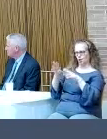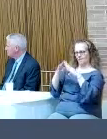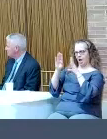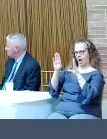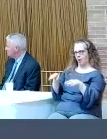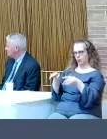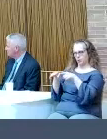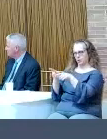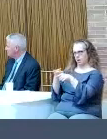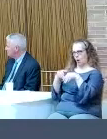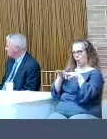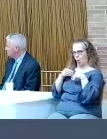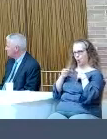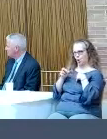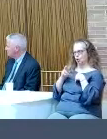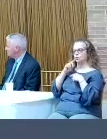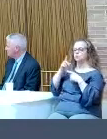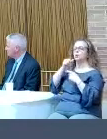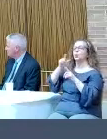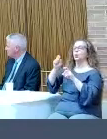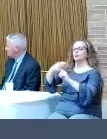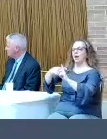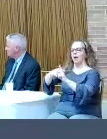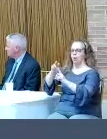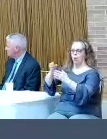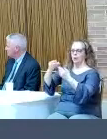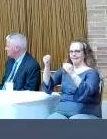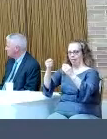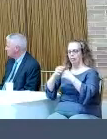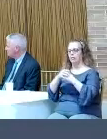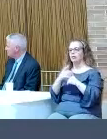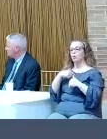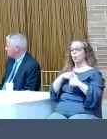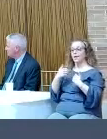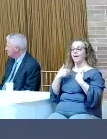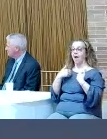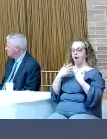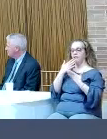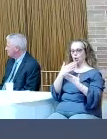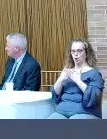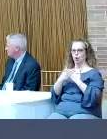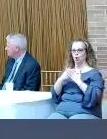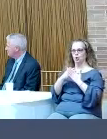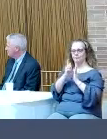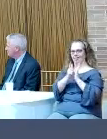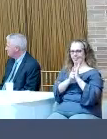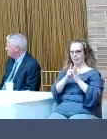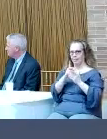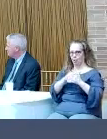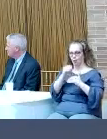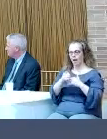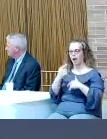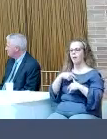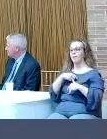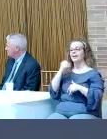policy program um and we do have robust litigation program um when we do use testers and they